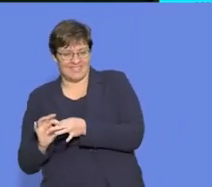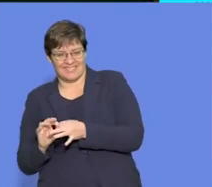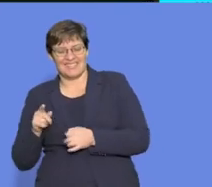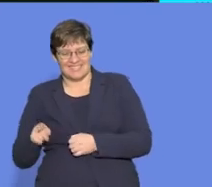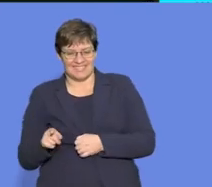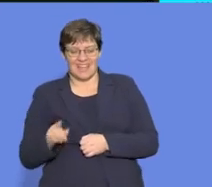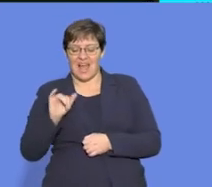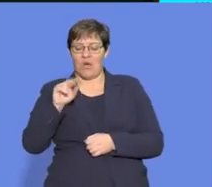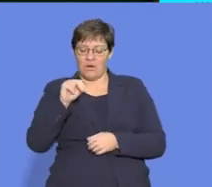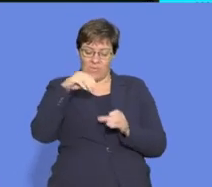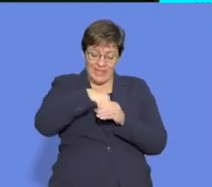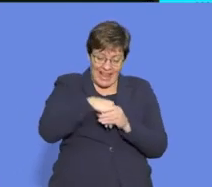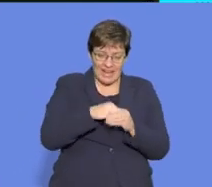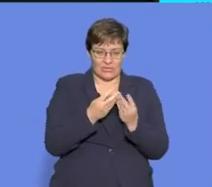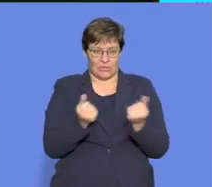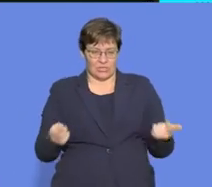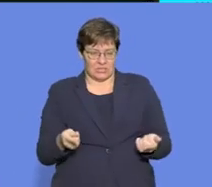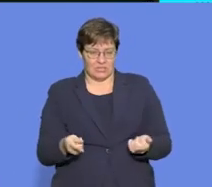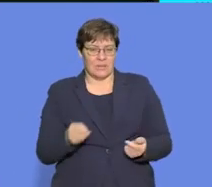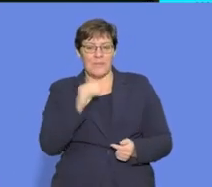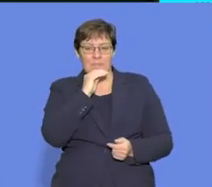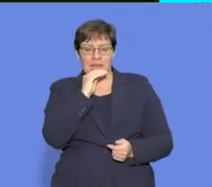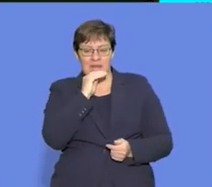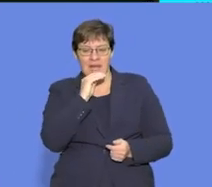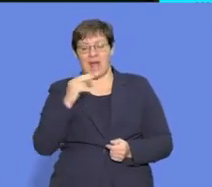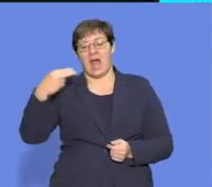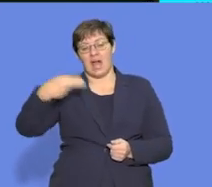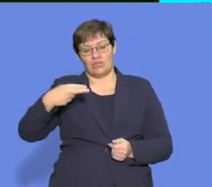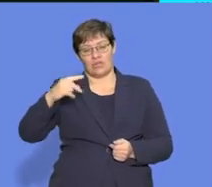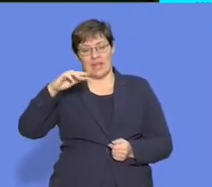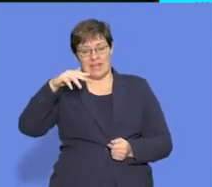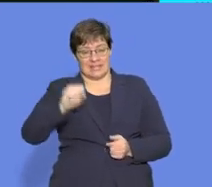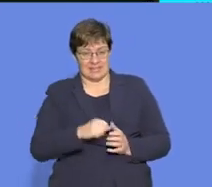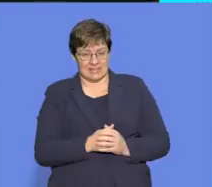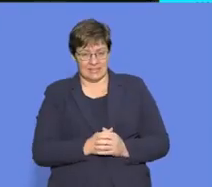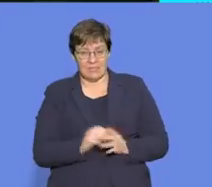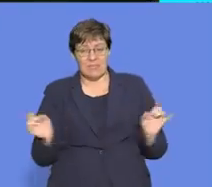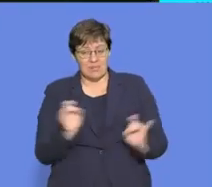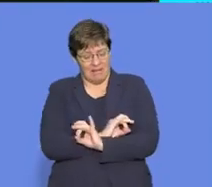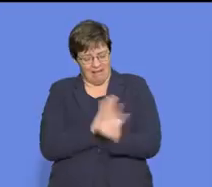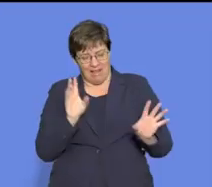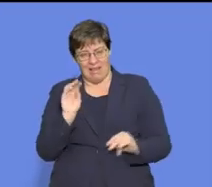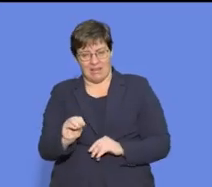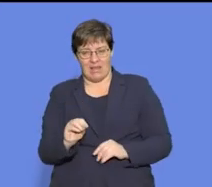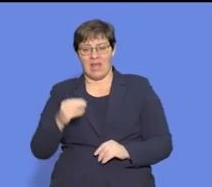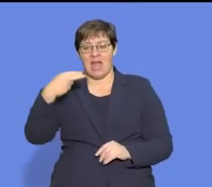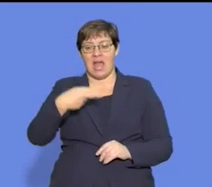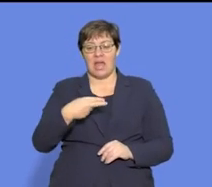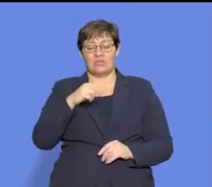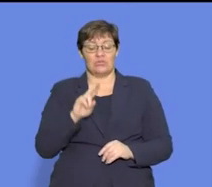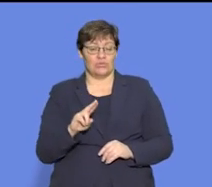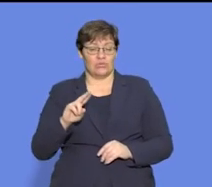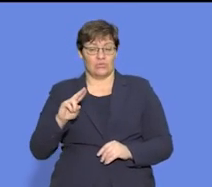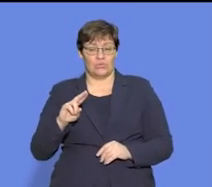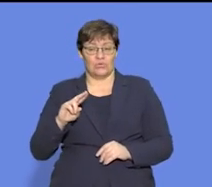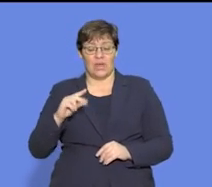species that's related to the ions in solution. So that must be the hydrogen gas. And so we're going to be very clear about